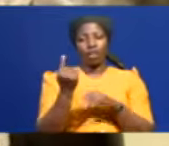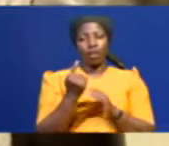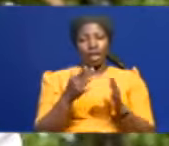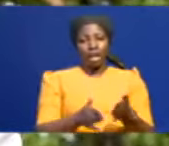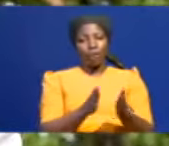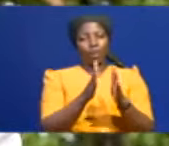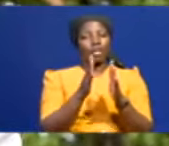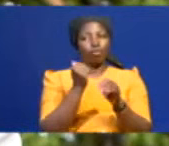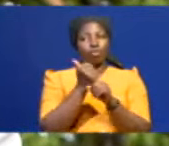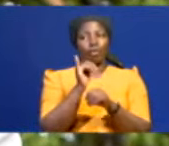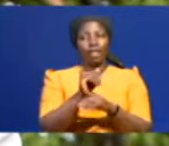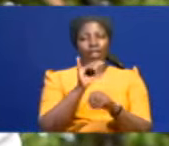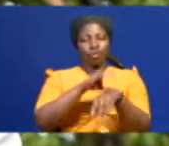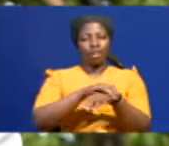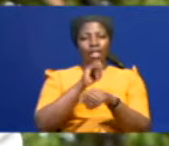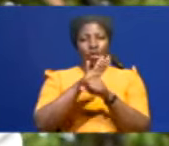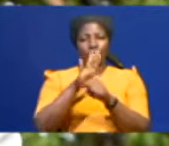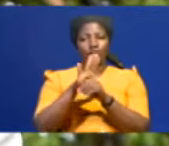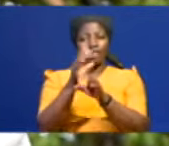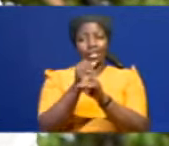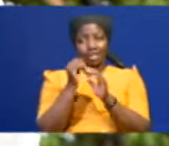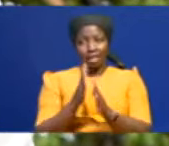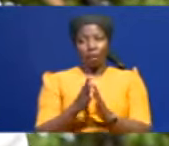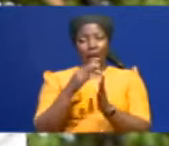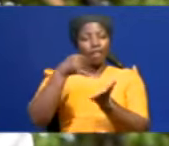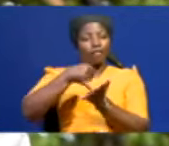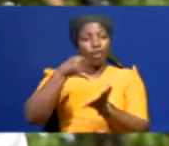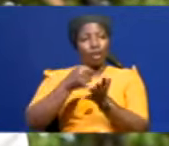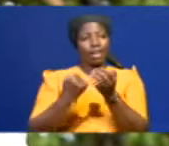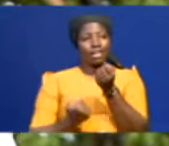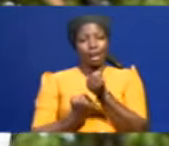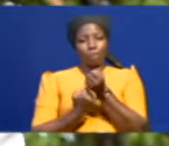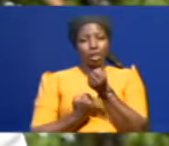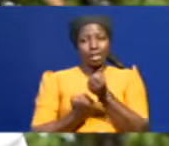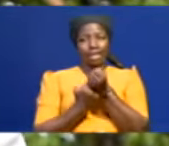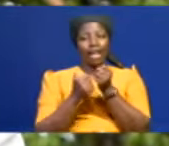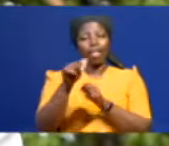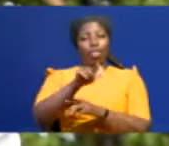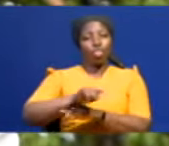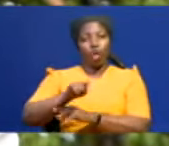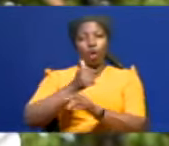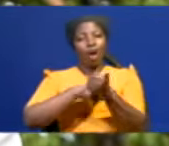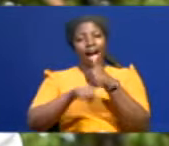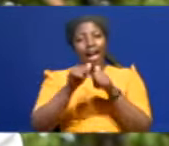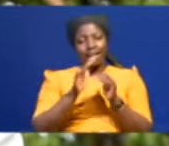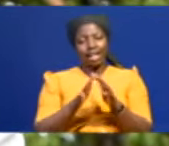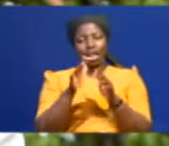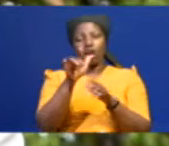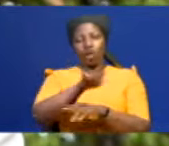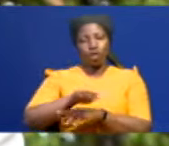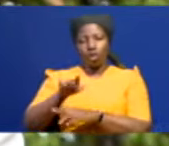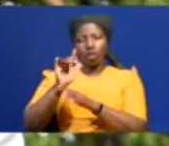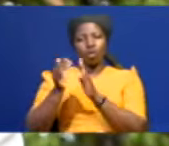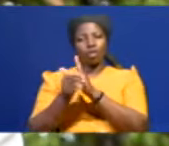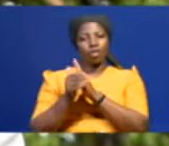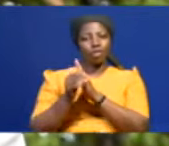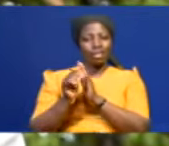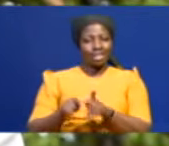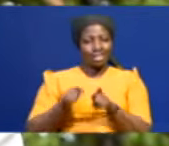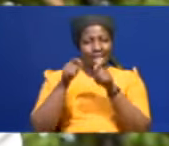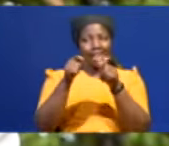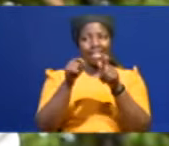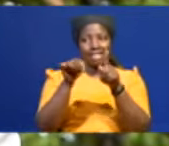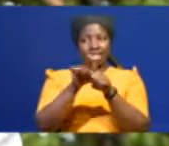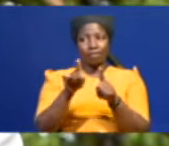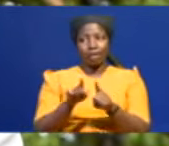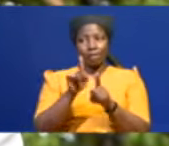is to get a lot of stakeholders involved in supporting local artists, local talents, and bodies like Kenya